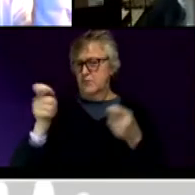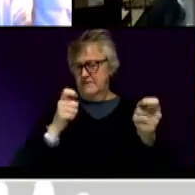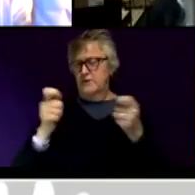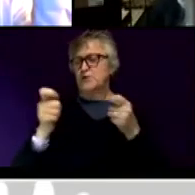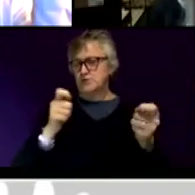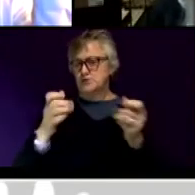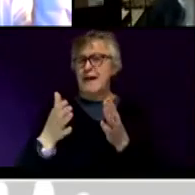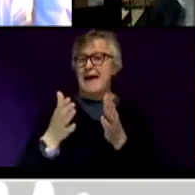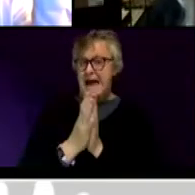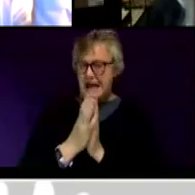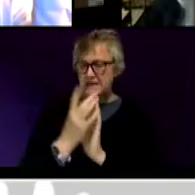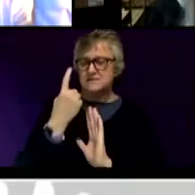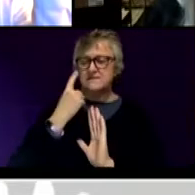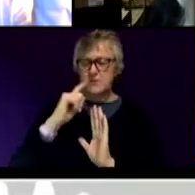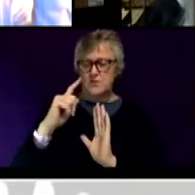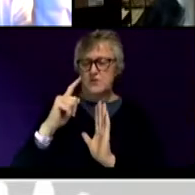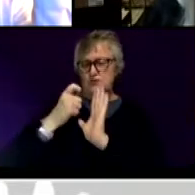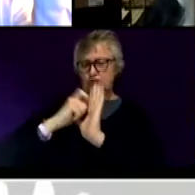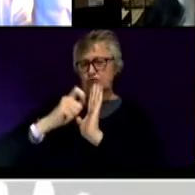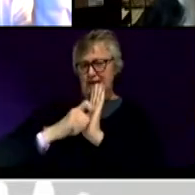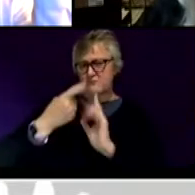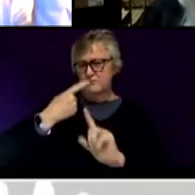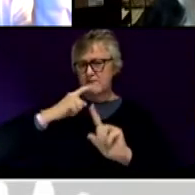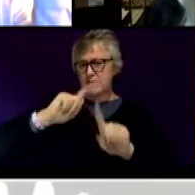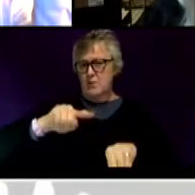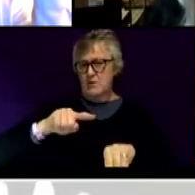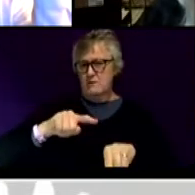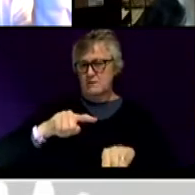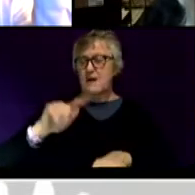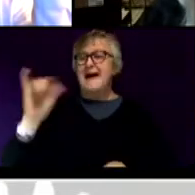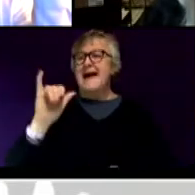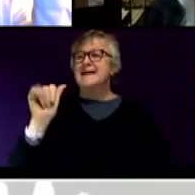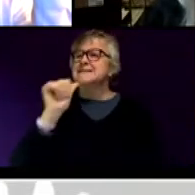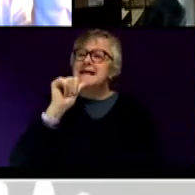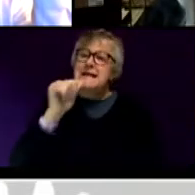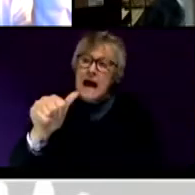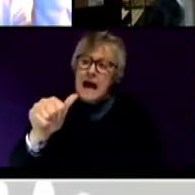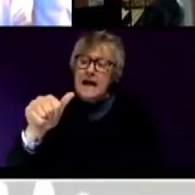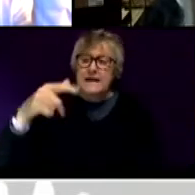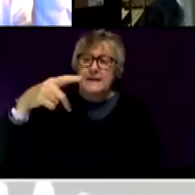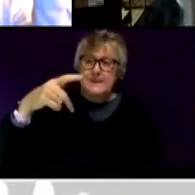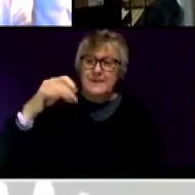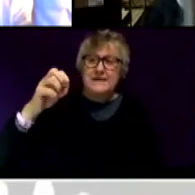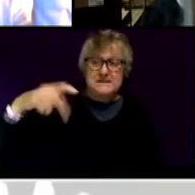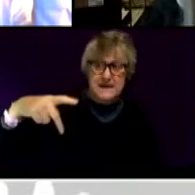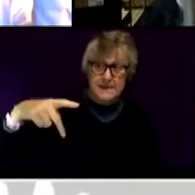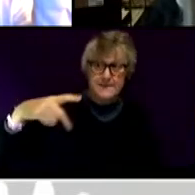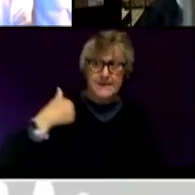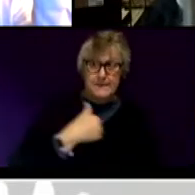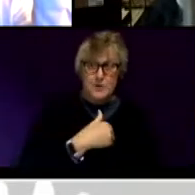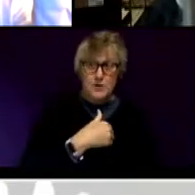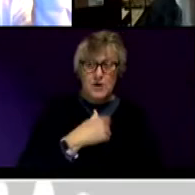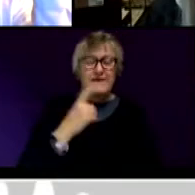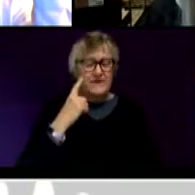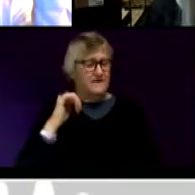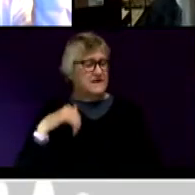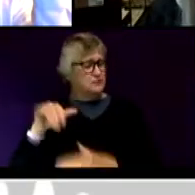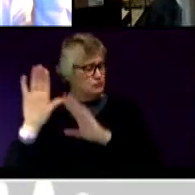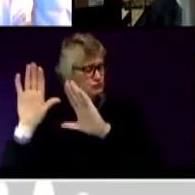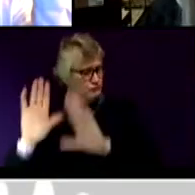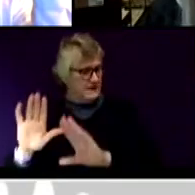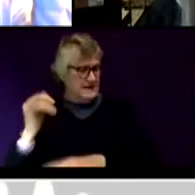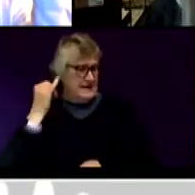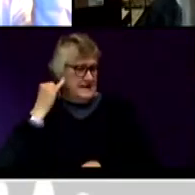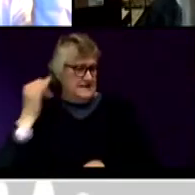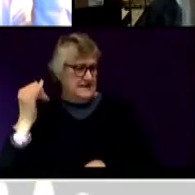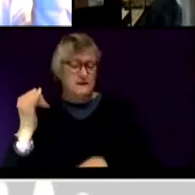And I think it's a great idea personally. As a non-PCCEP member, I think it's a great idea. Is there any community members who have any